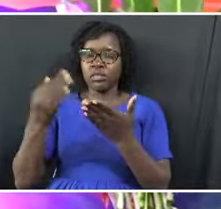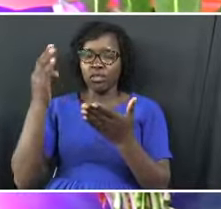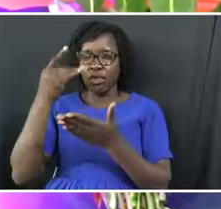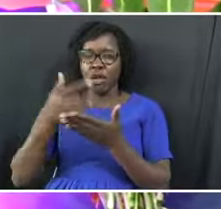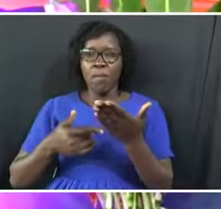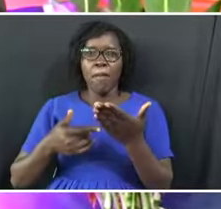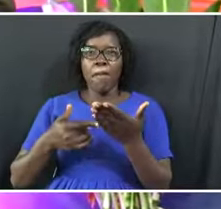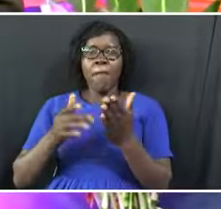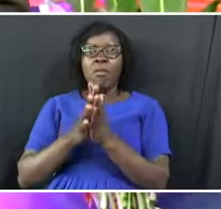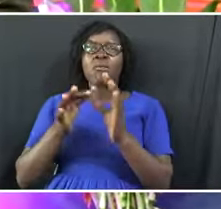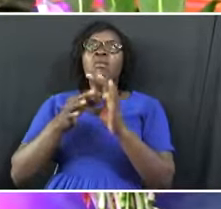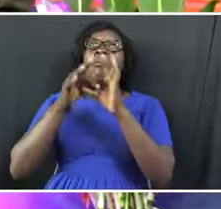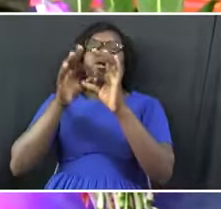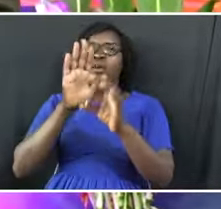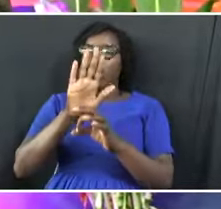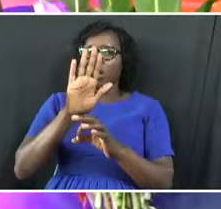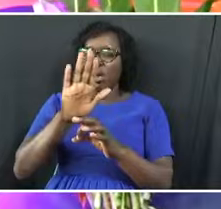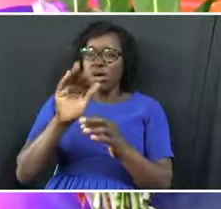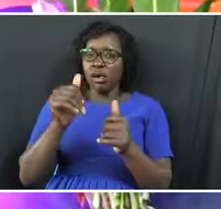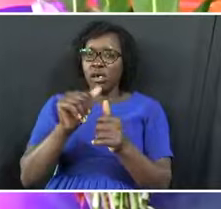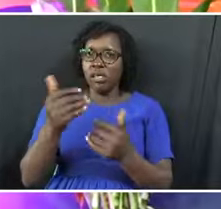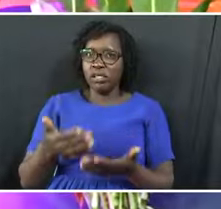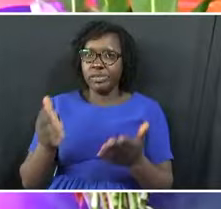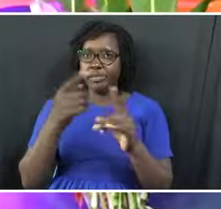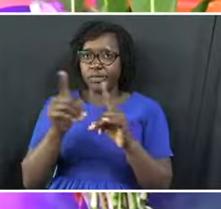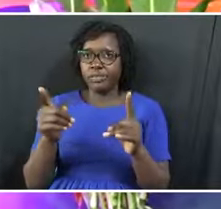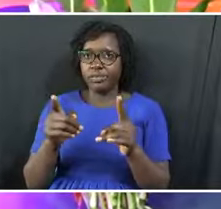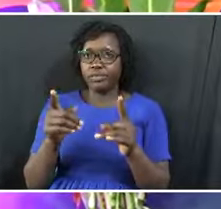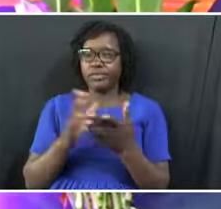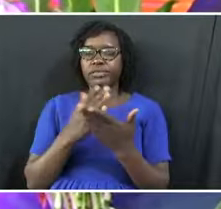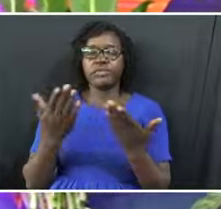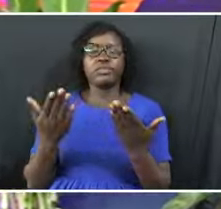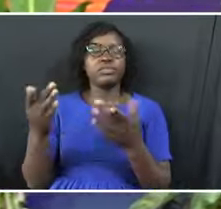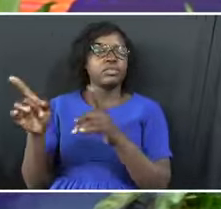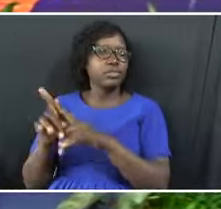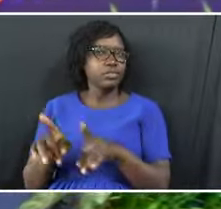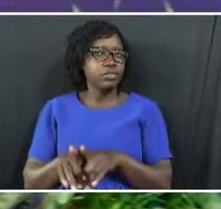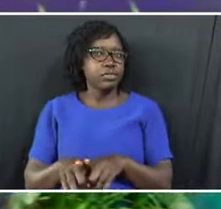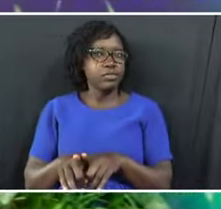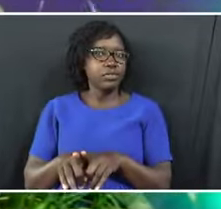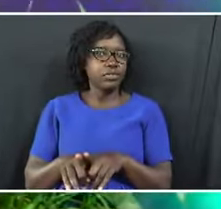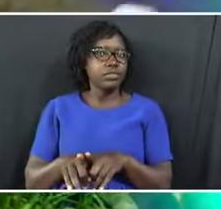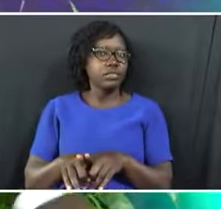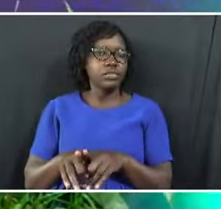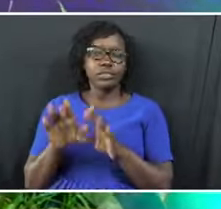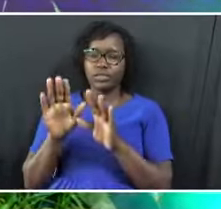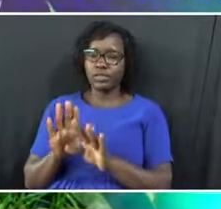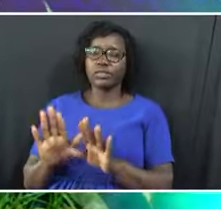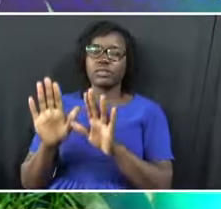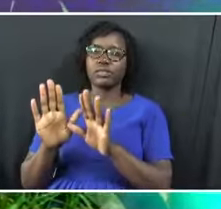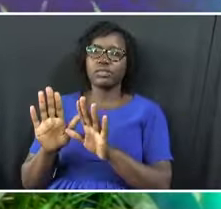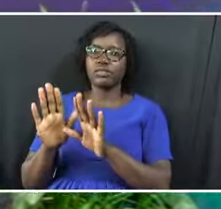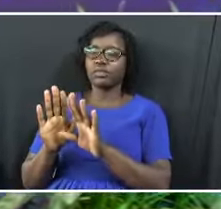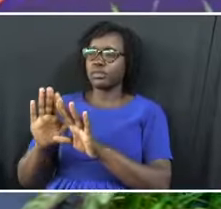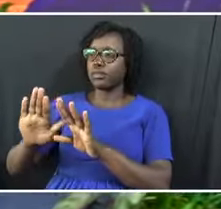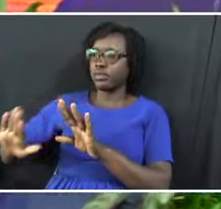what belongs to you anyway, but there is something also that has been left behind for